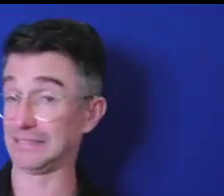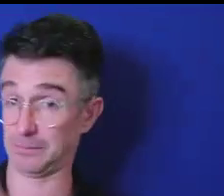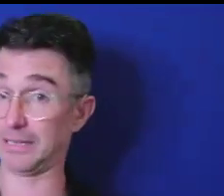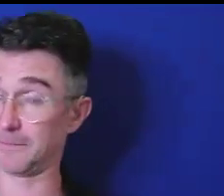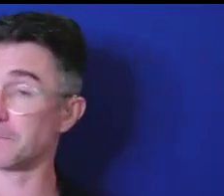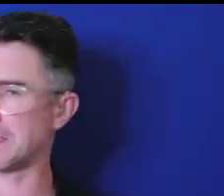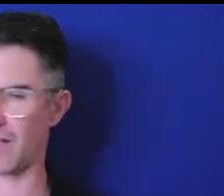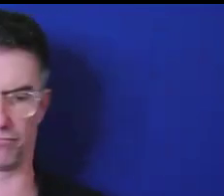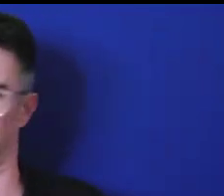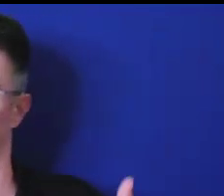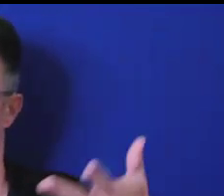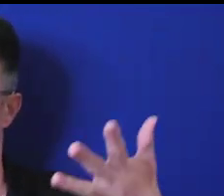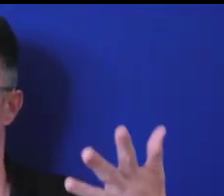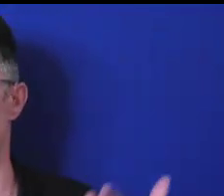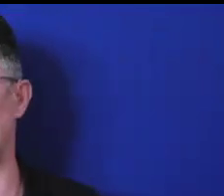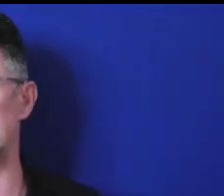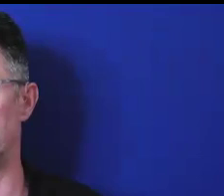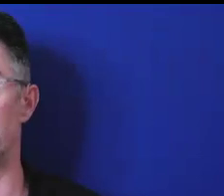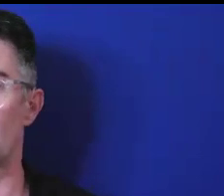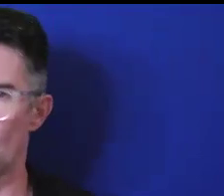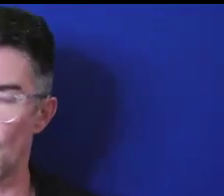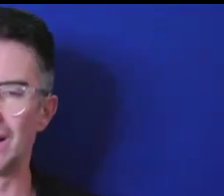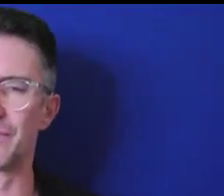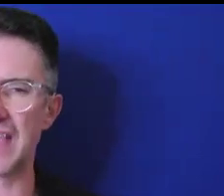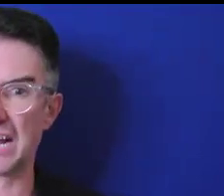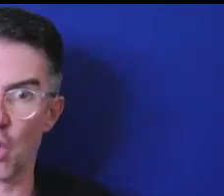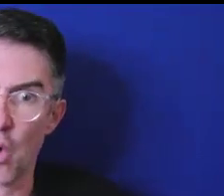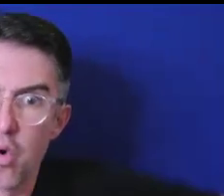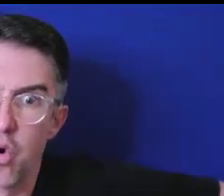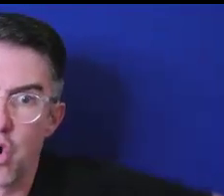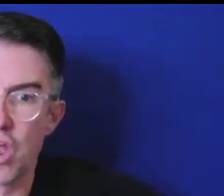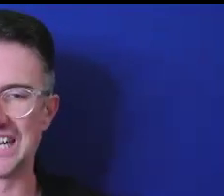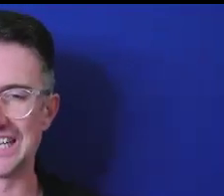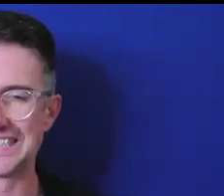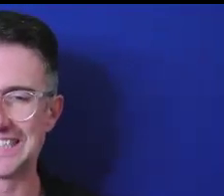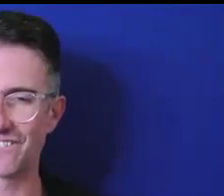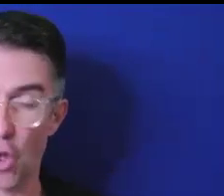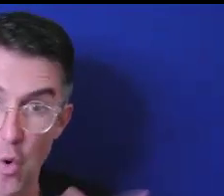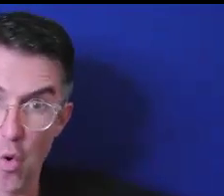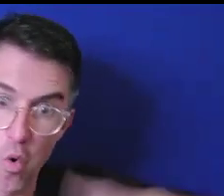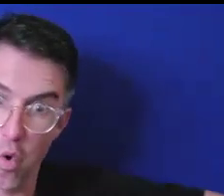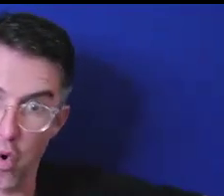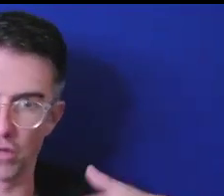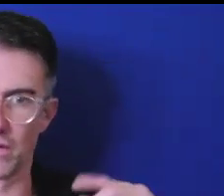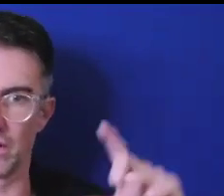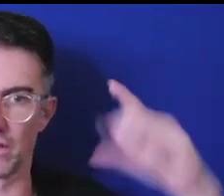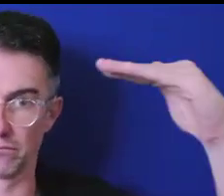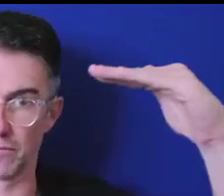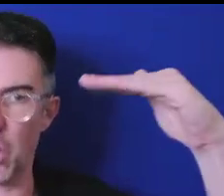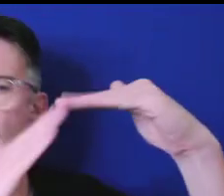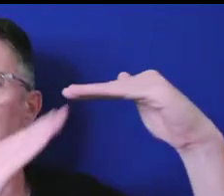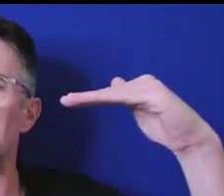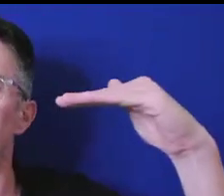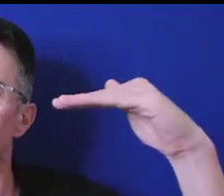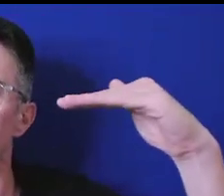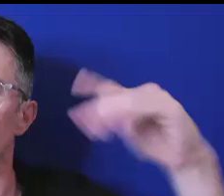the impairment? Is it the level of support that the person required to do activity of daily living? Different countries are